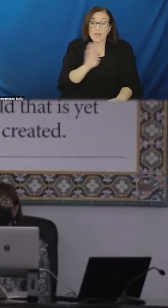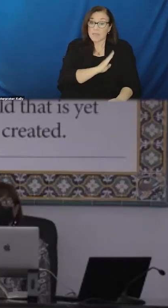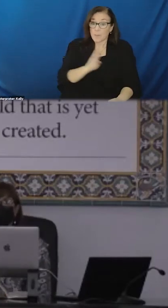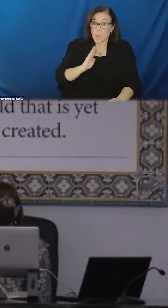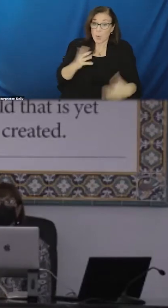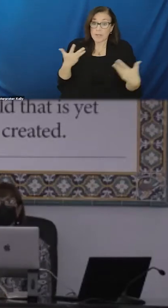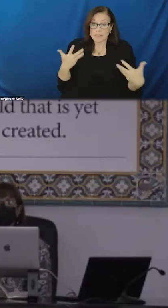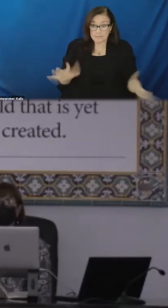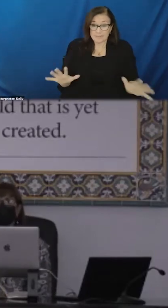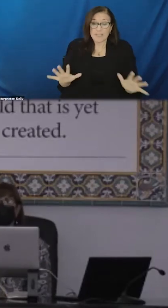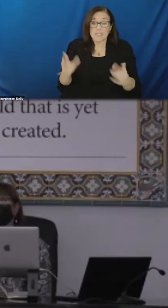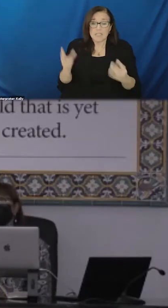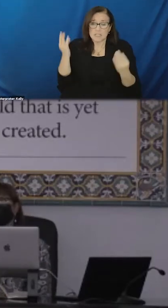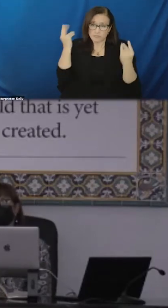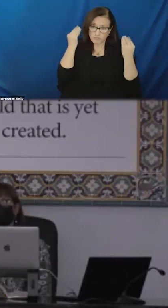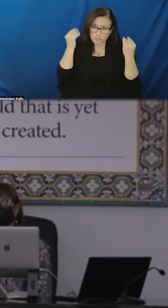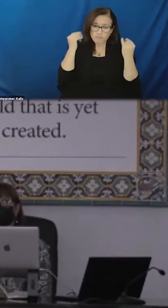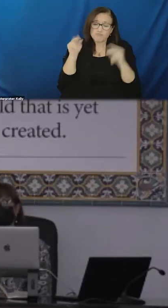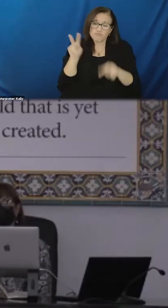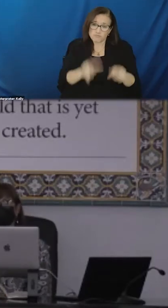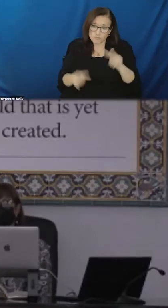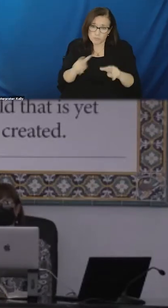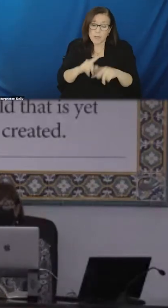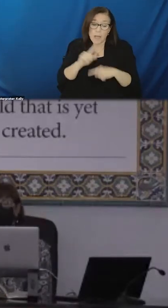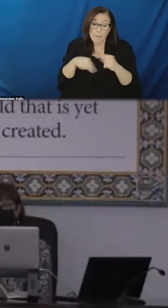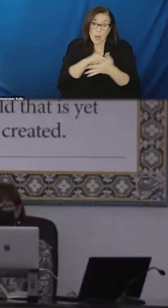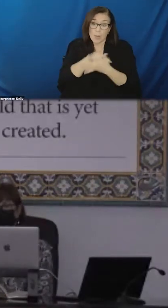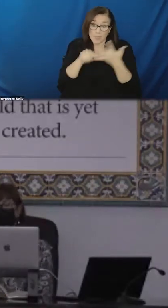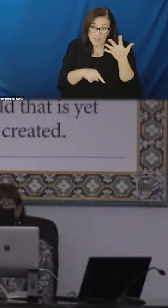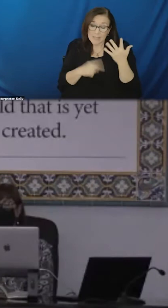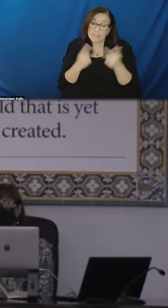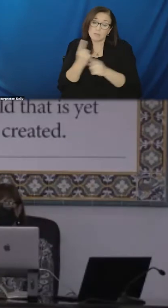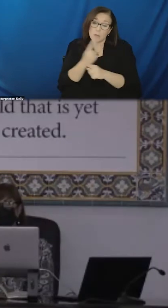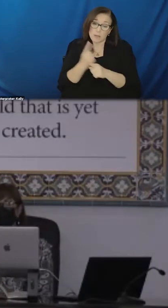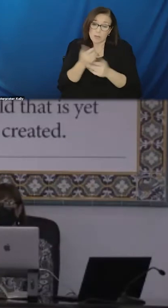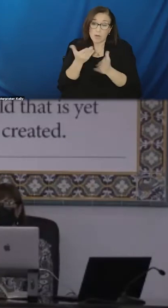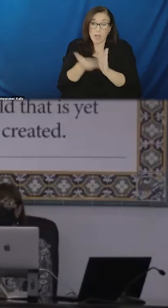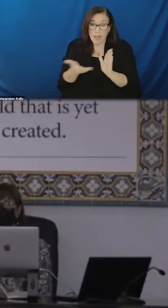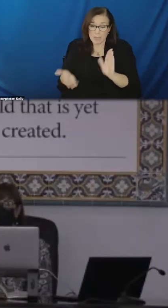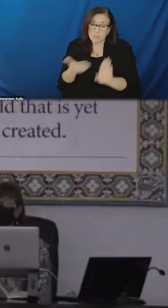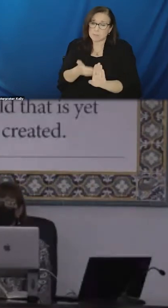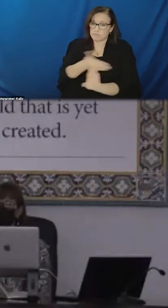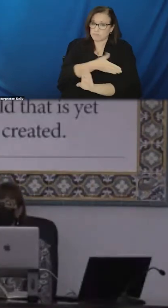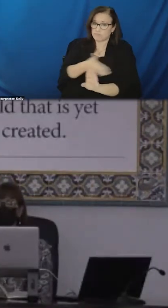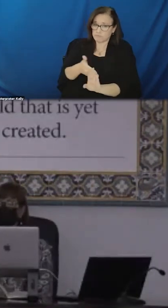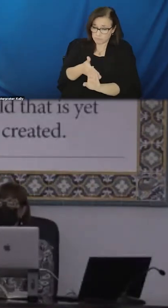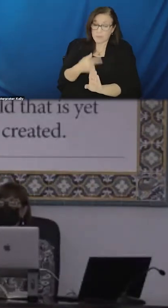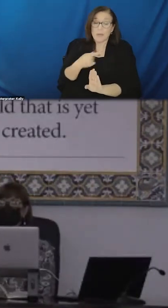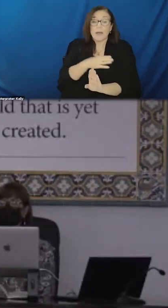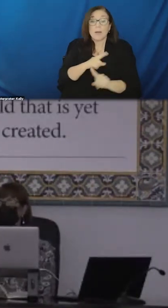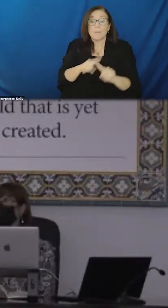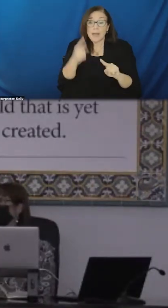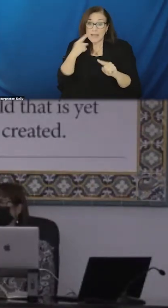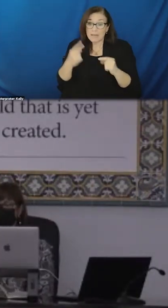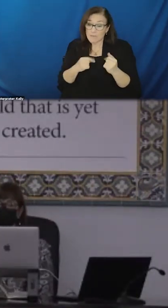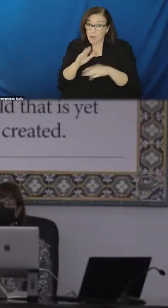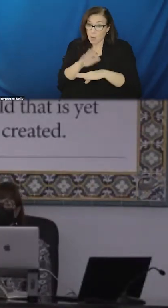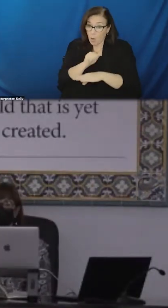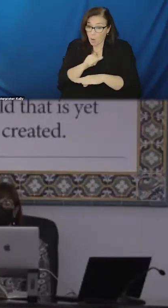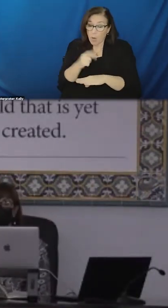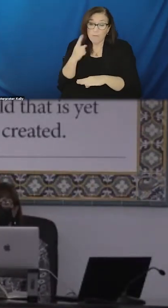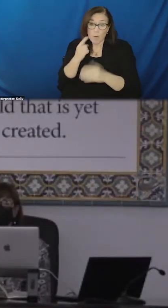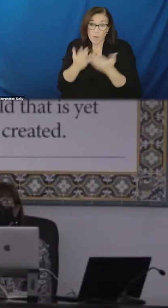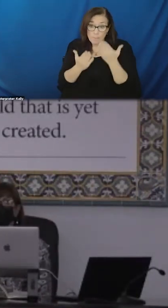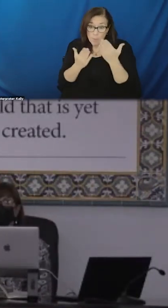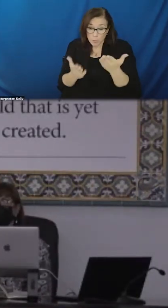opportunity to consider and ask questions about these items before now. But before I call for a motion, board members or